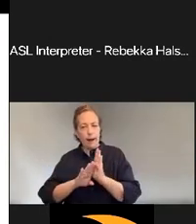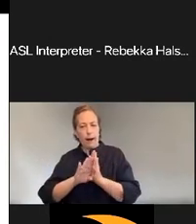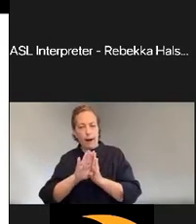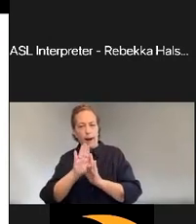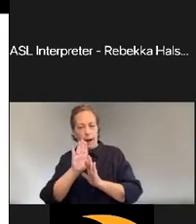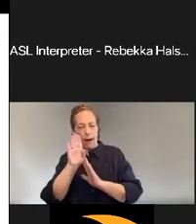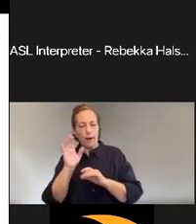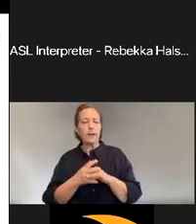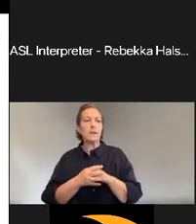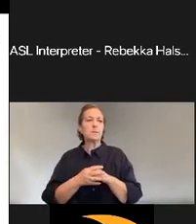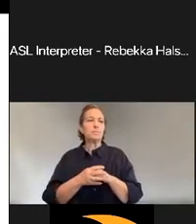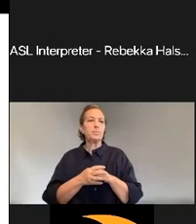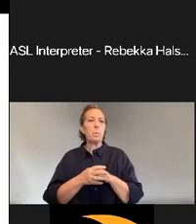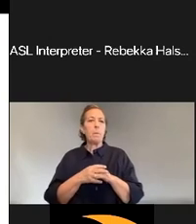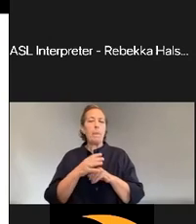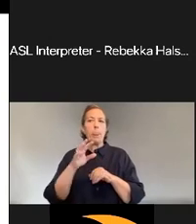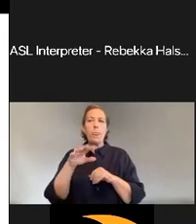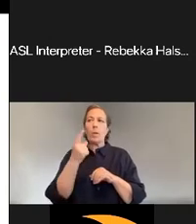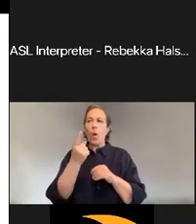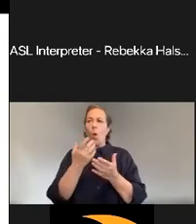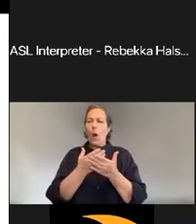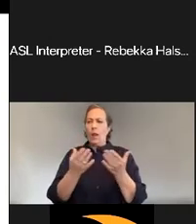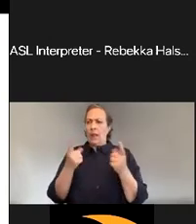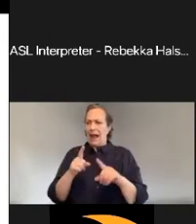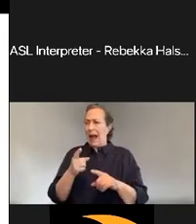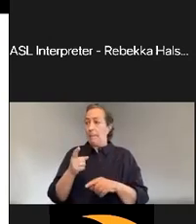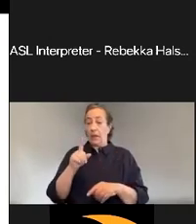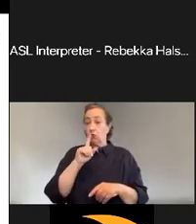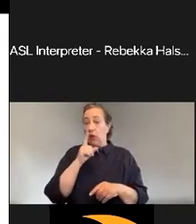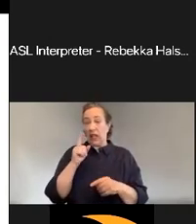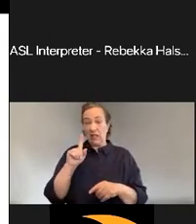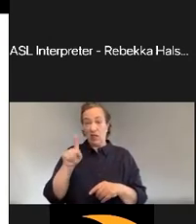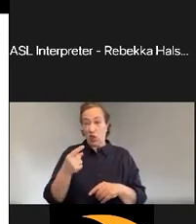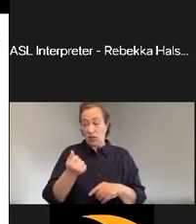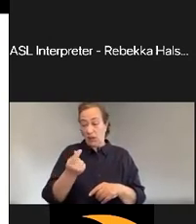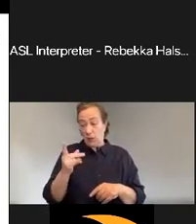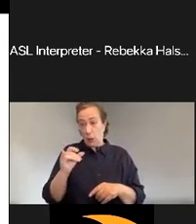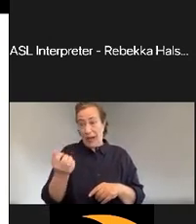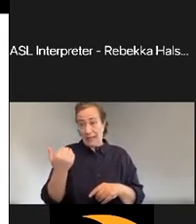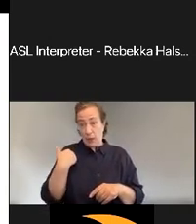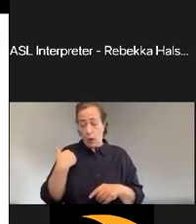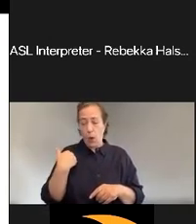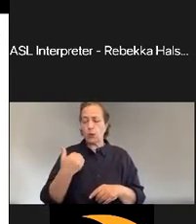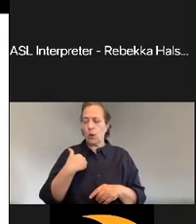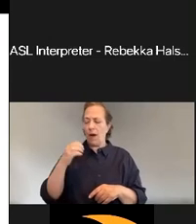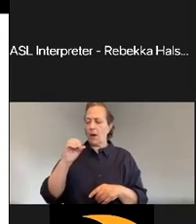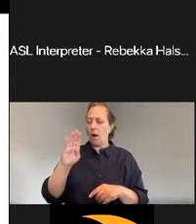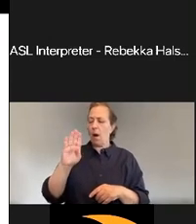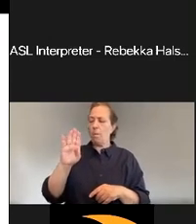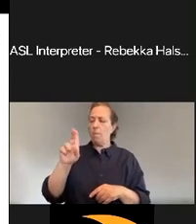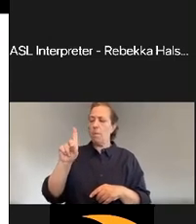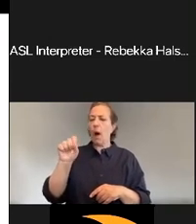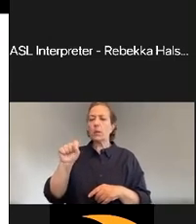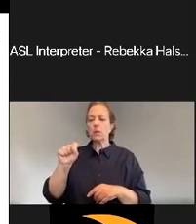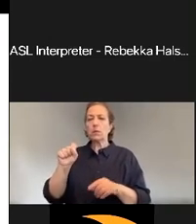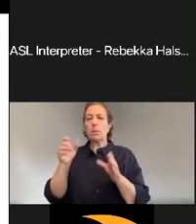that just has been announced with more publicity in the past few days actually is a ombudsperson who is actually looking